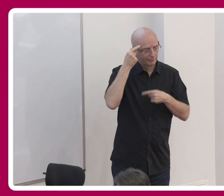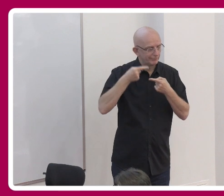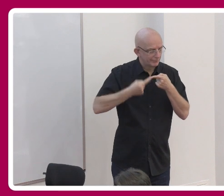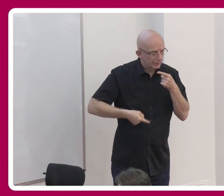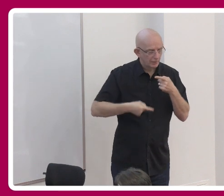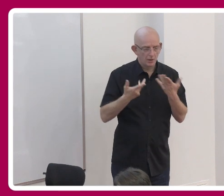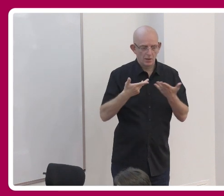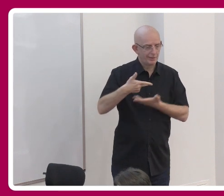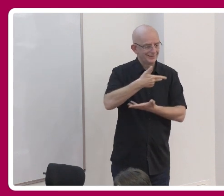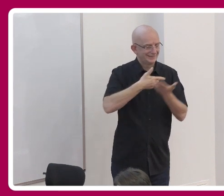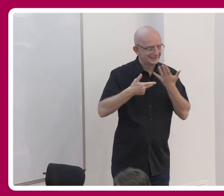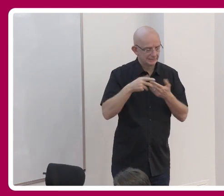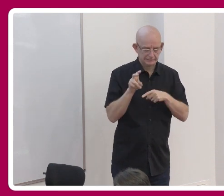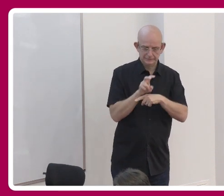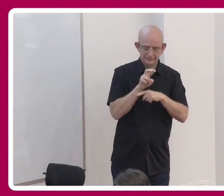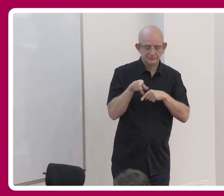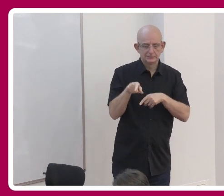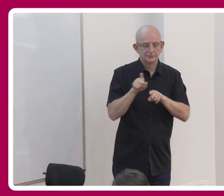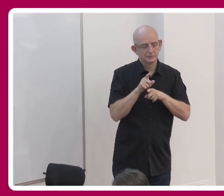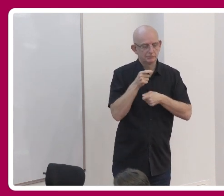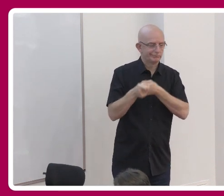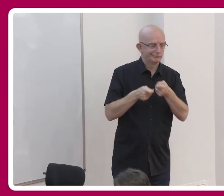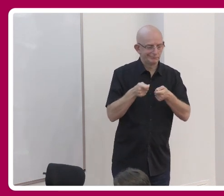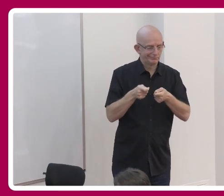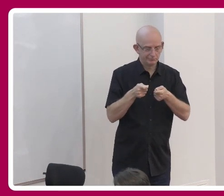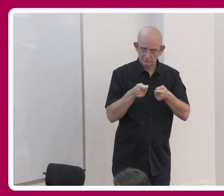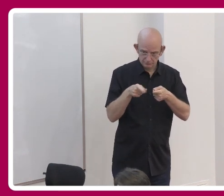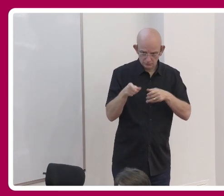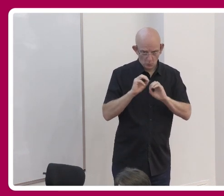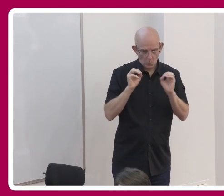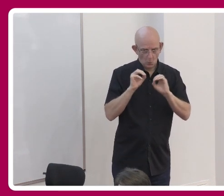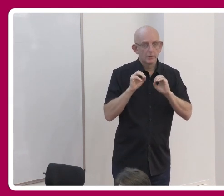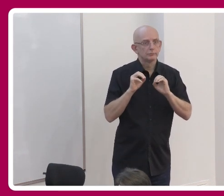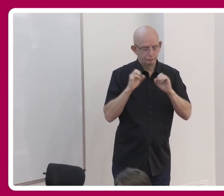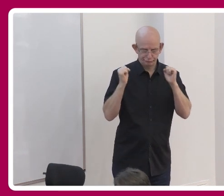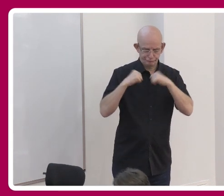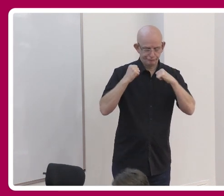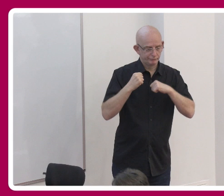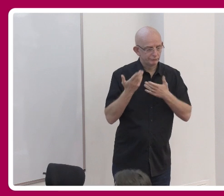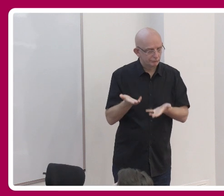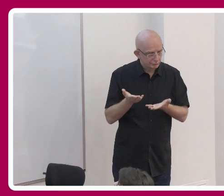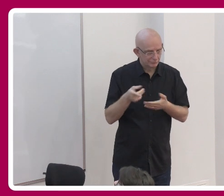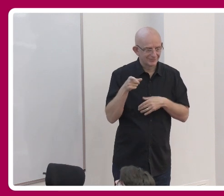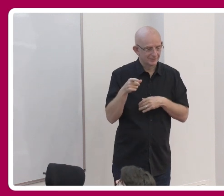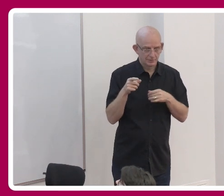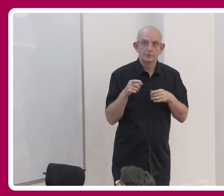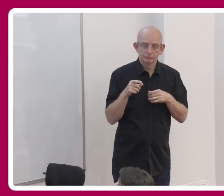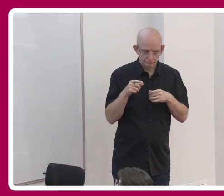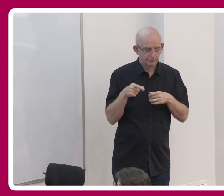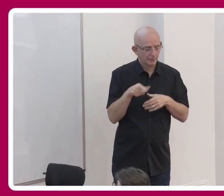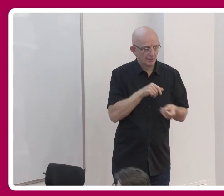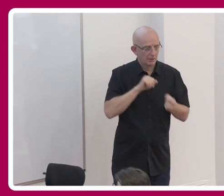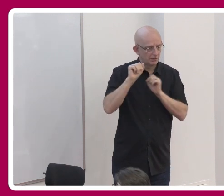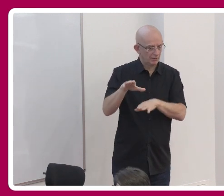punishing cases of chaining and detention in private homes and forced placement and treatment in psychiatric facilities. So we have a